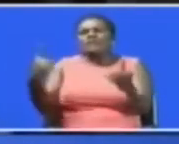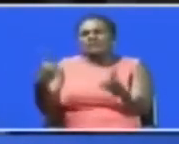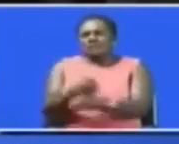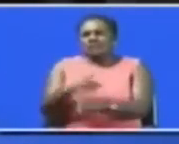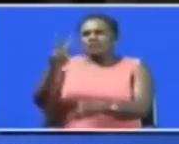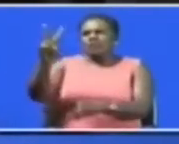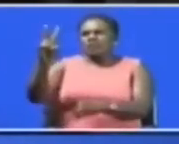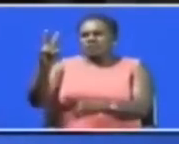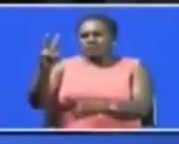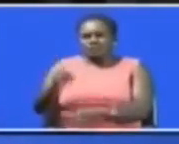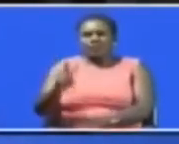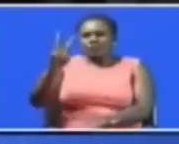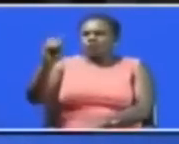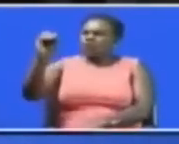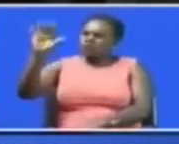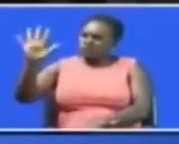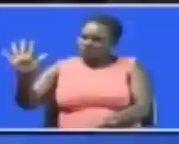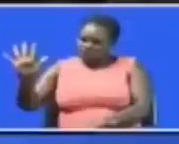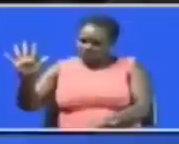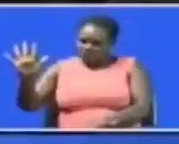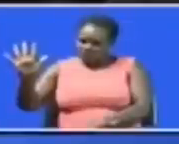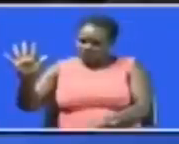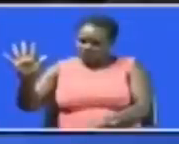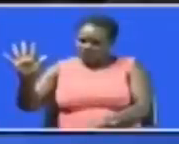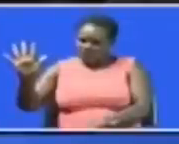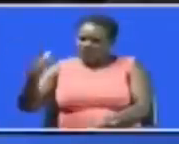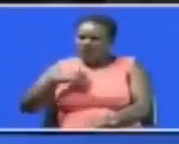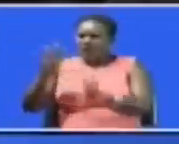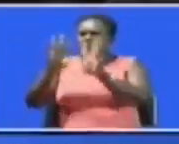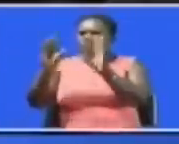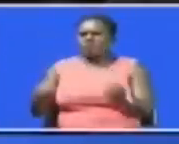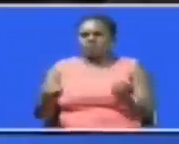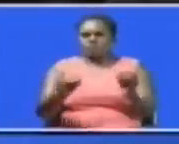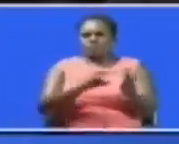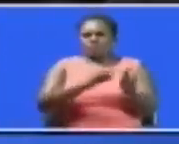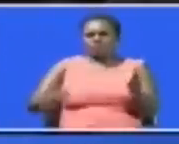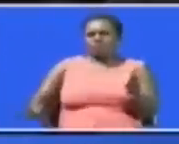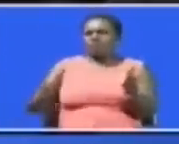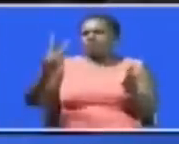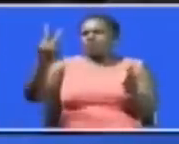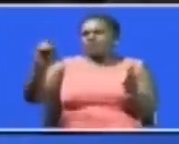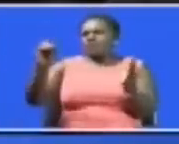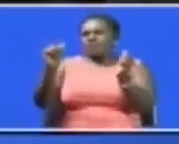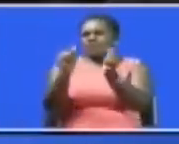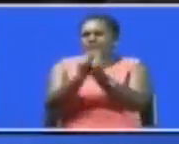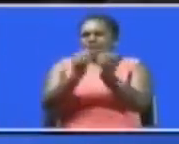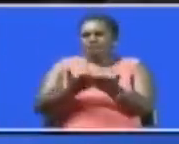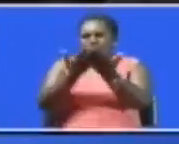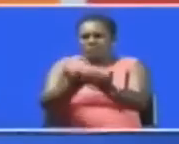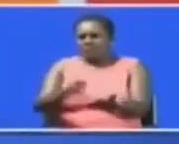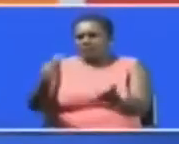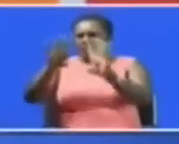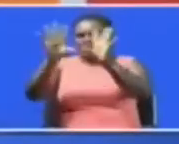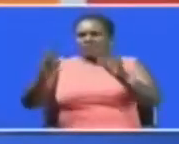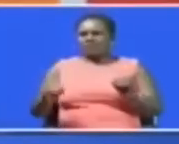draft. In 2005, let me just say, in 2005, they had a draft they defeated. In 2010, they were presented